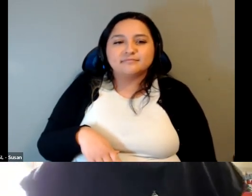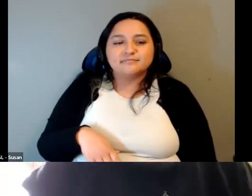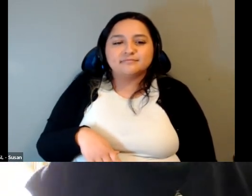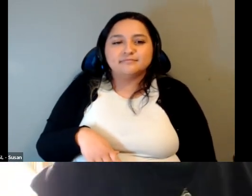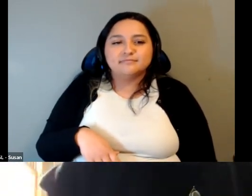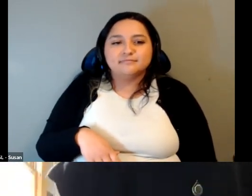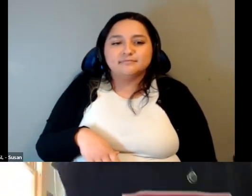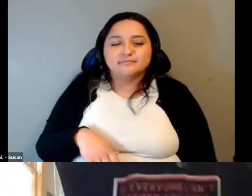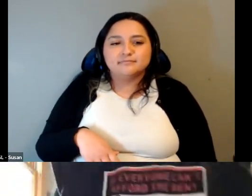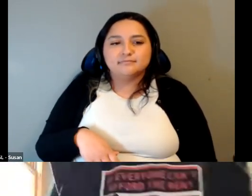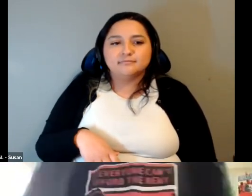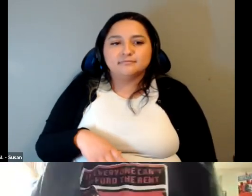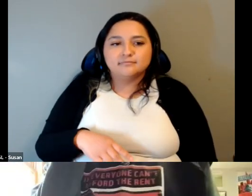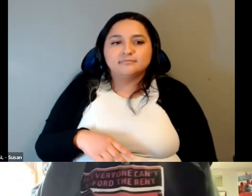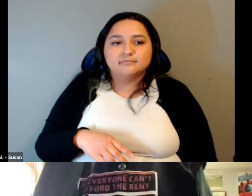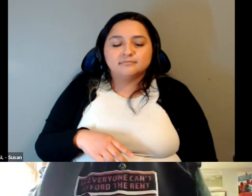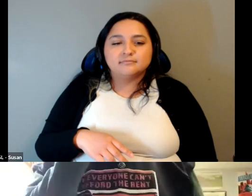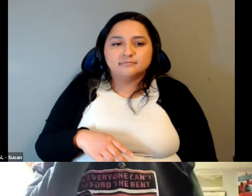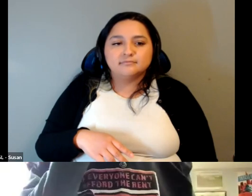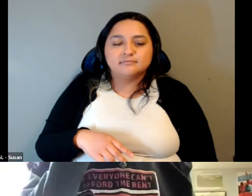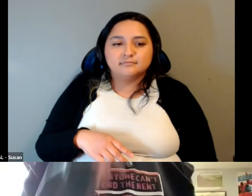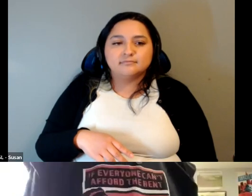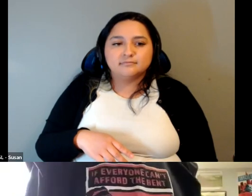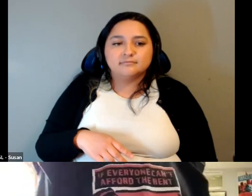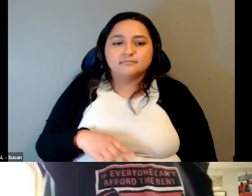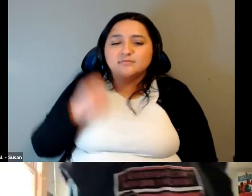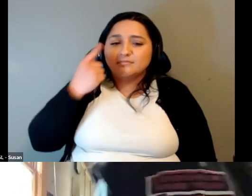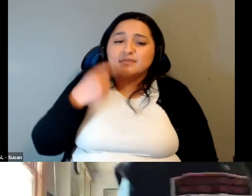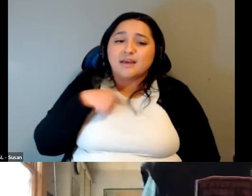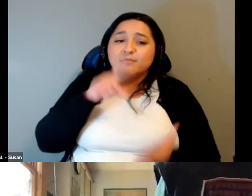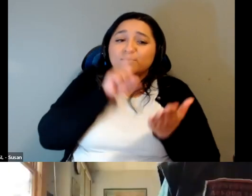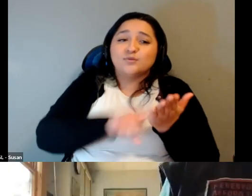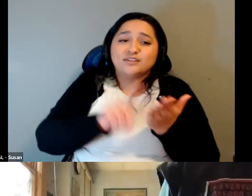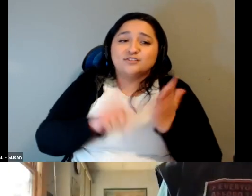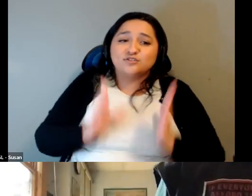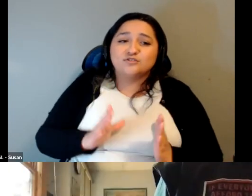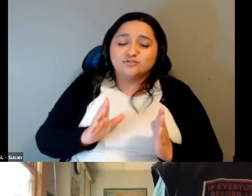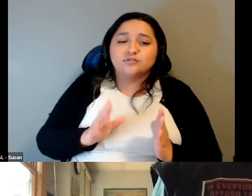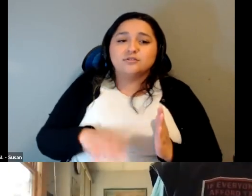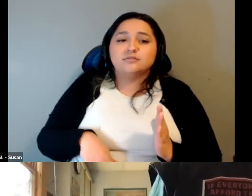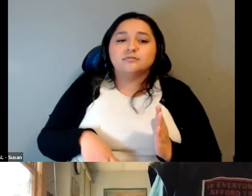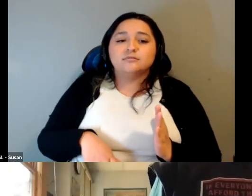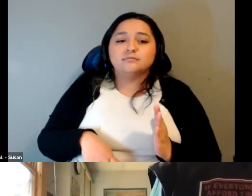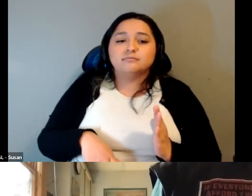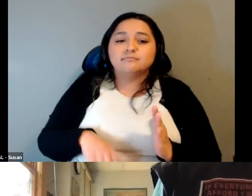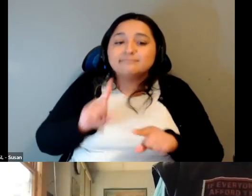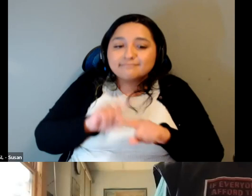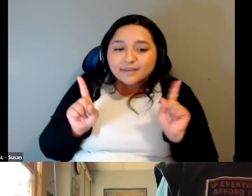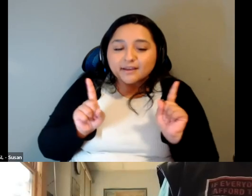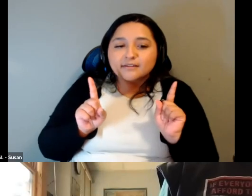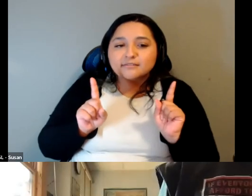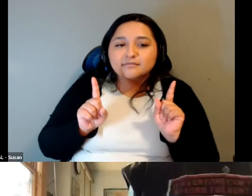I think that, you know, and it's interesting, like I'm a researcher, but I think that we have to recognize the limits of